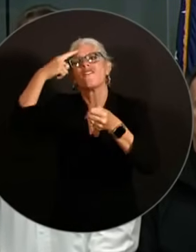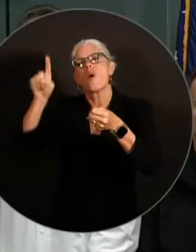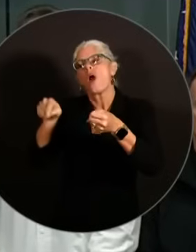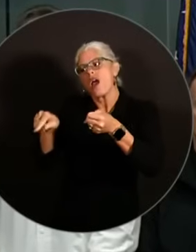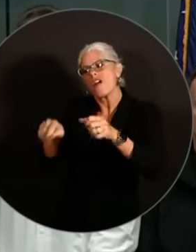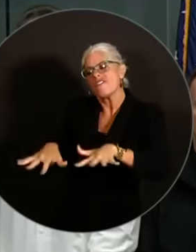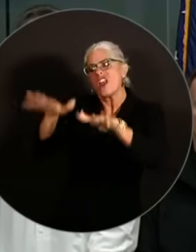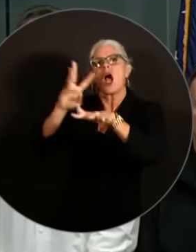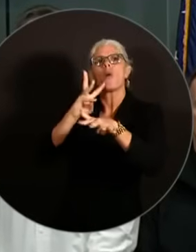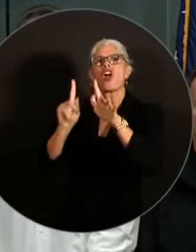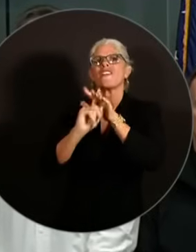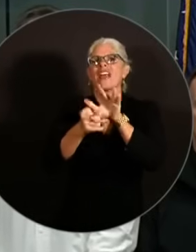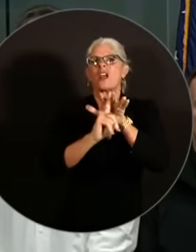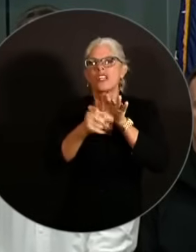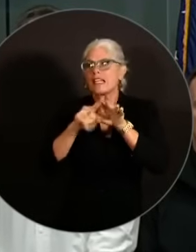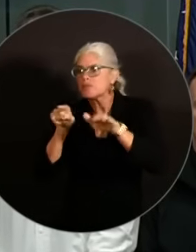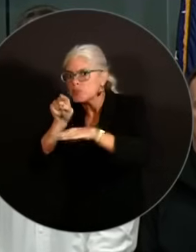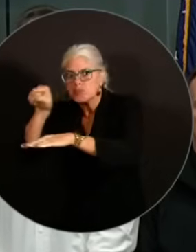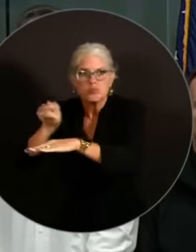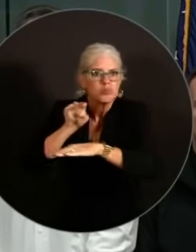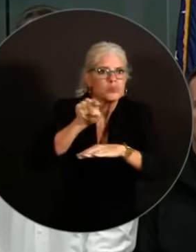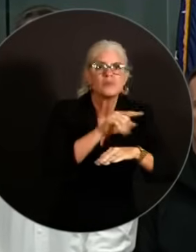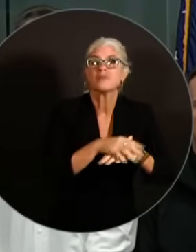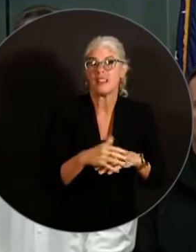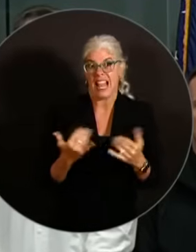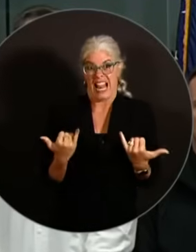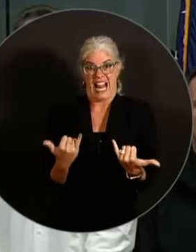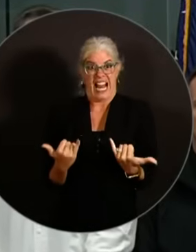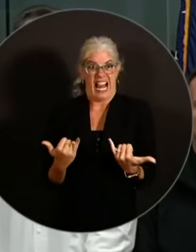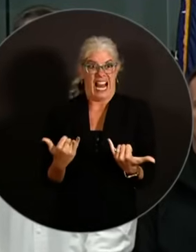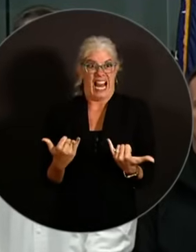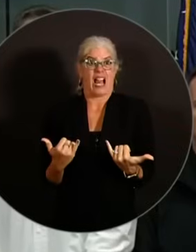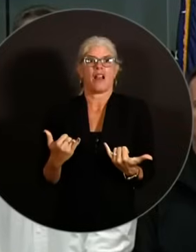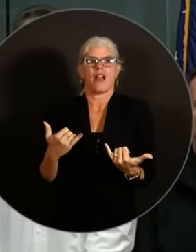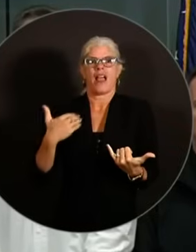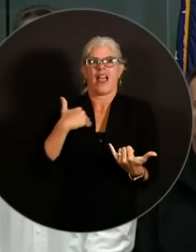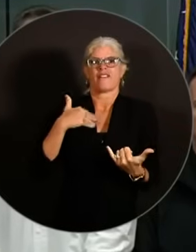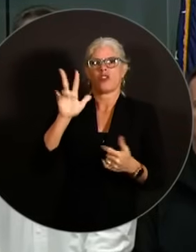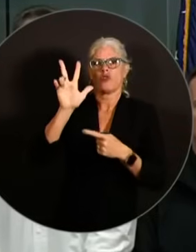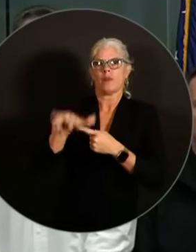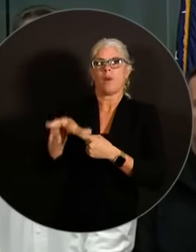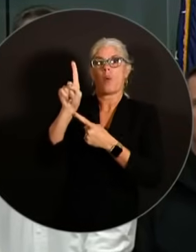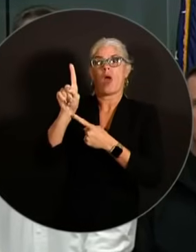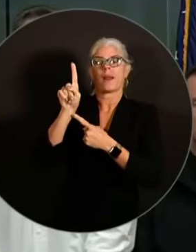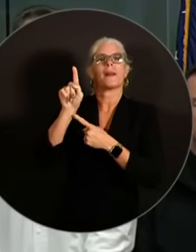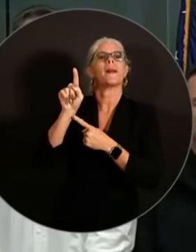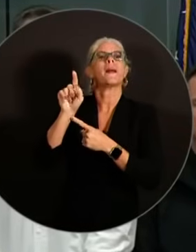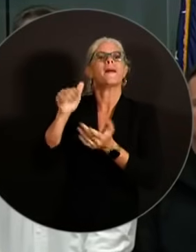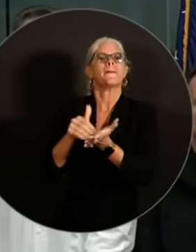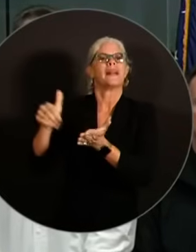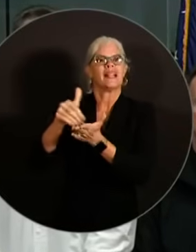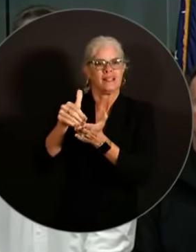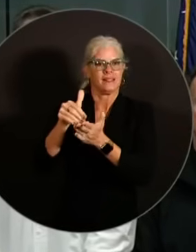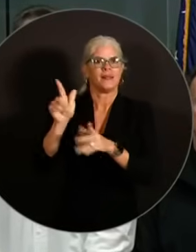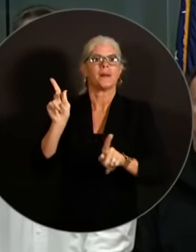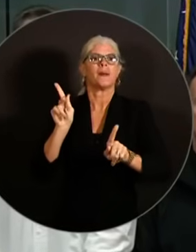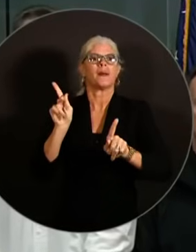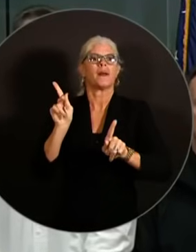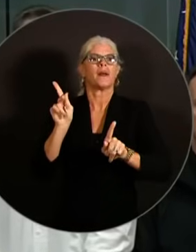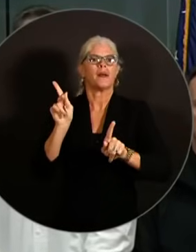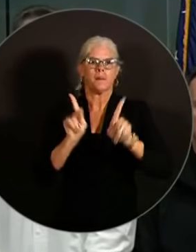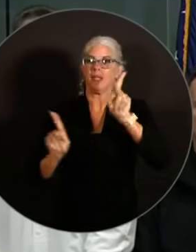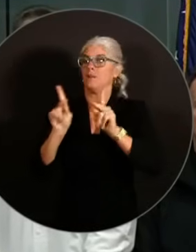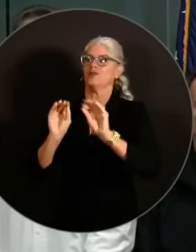damage assessments. There are currently 3.1 million accounts without